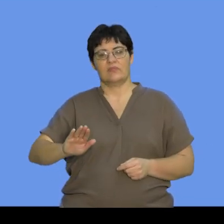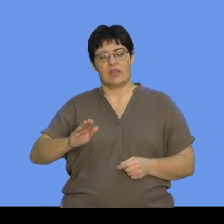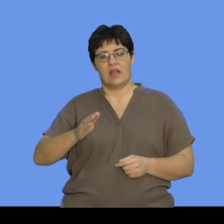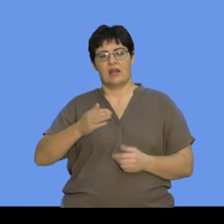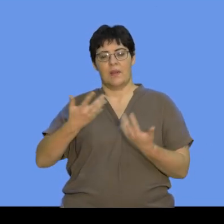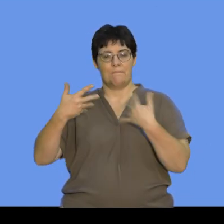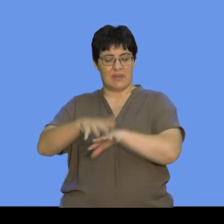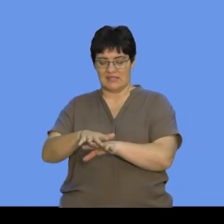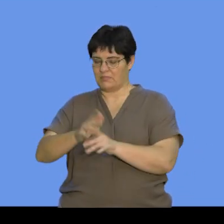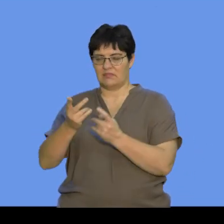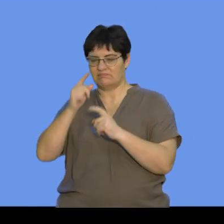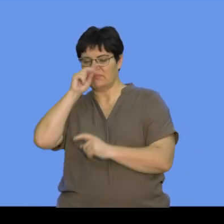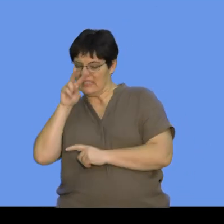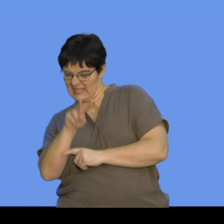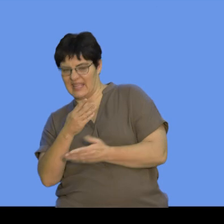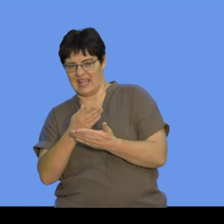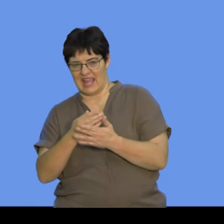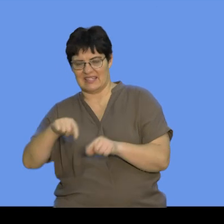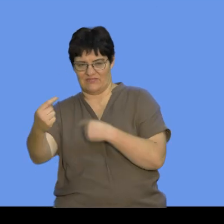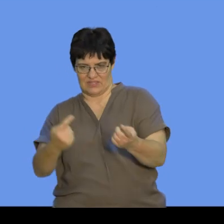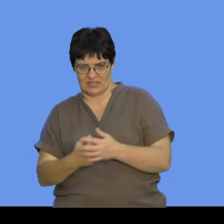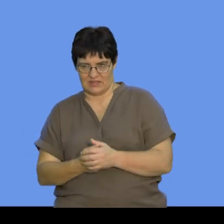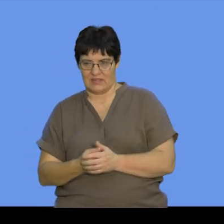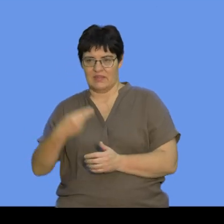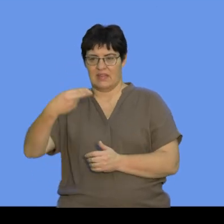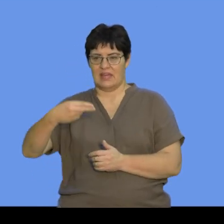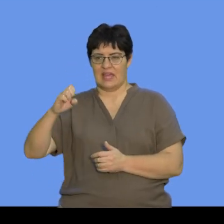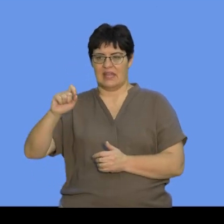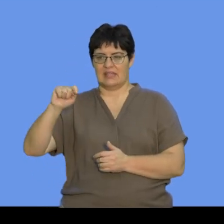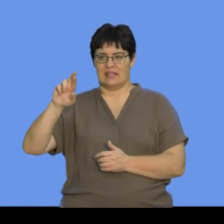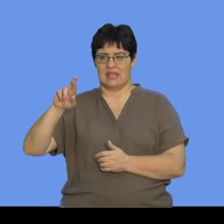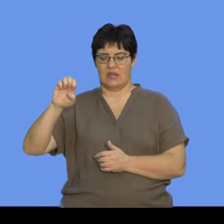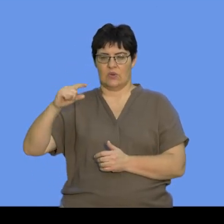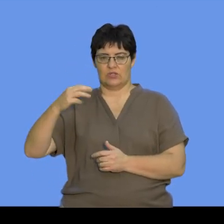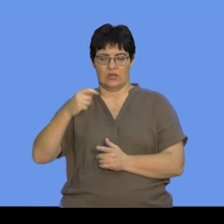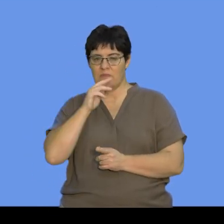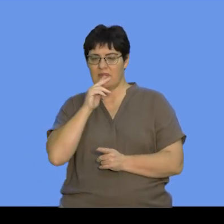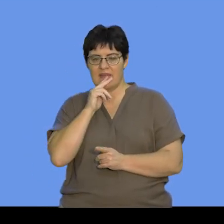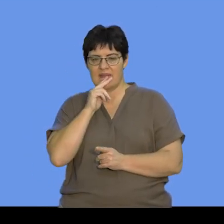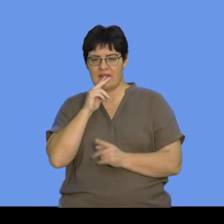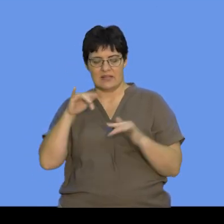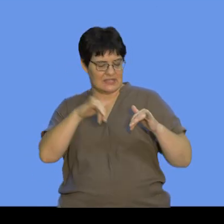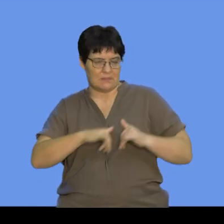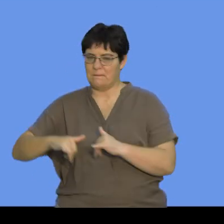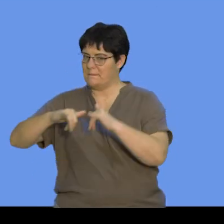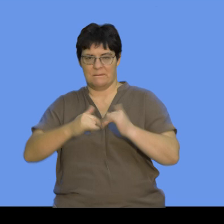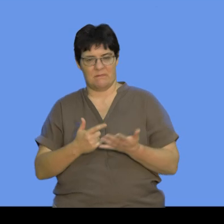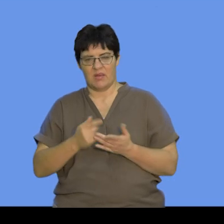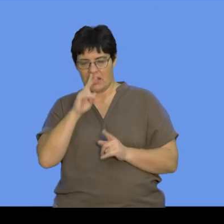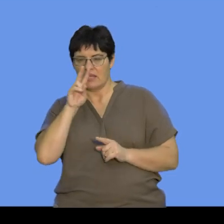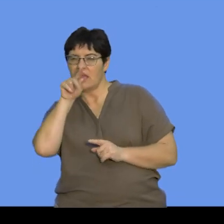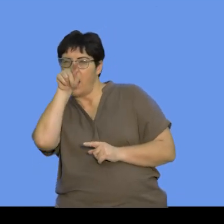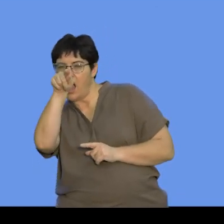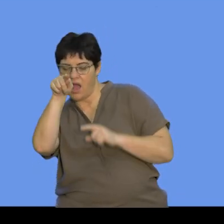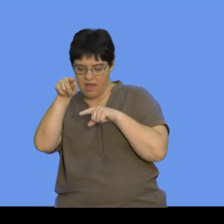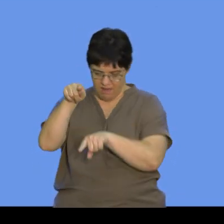the word hetero means non-uniform. So a mixture that has got a non-uniform composition is